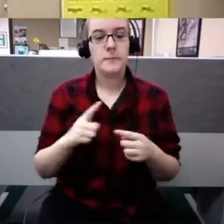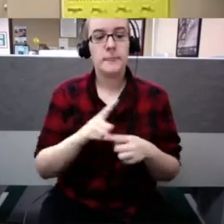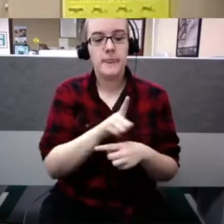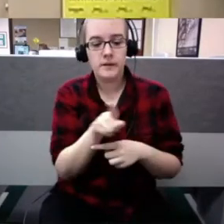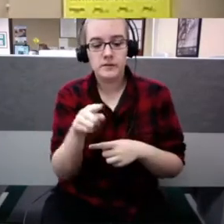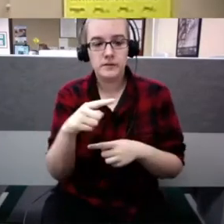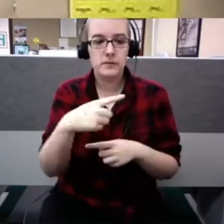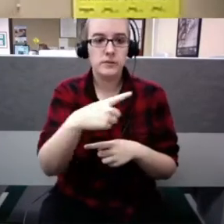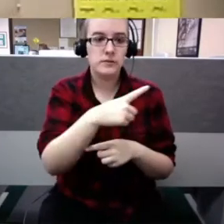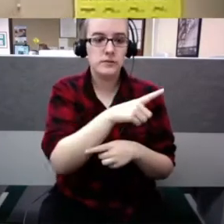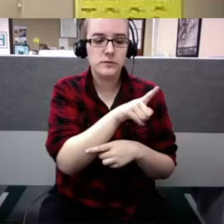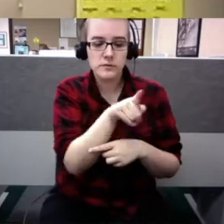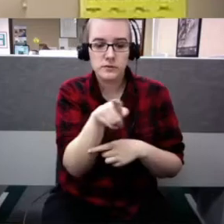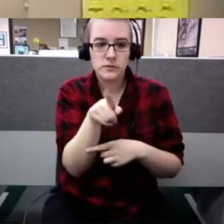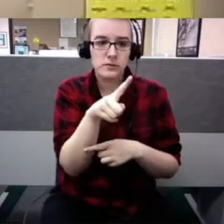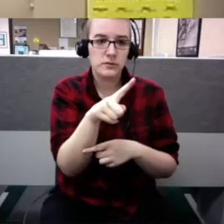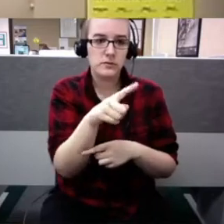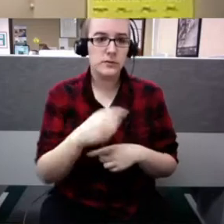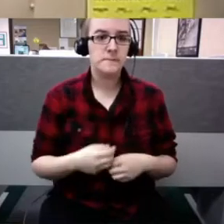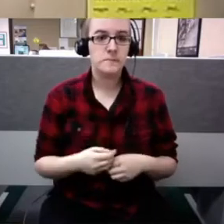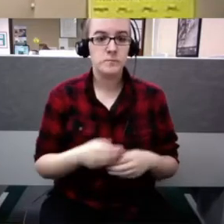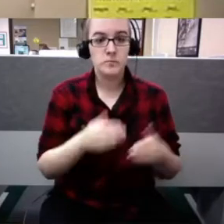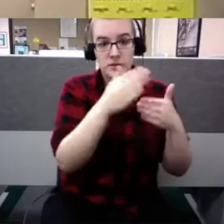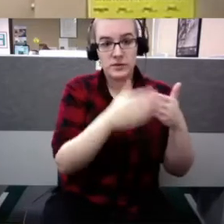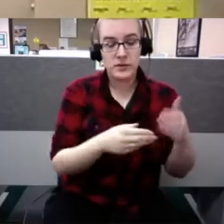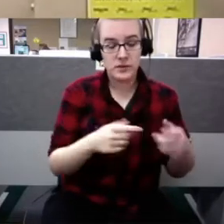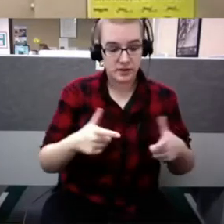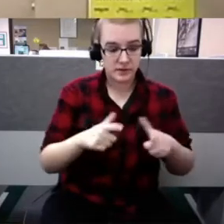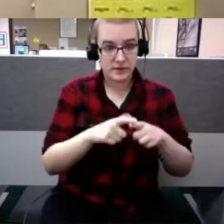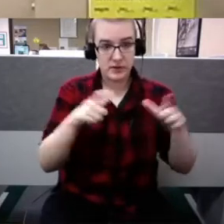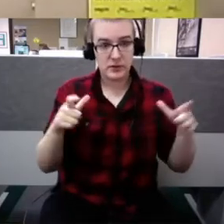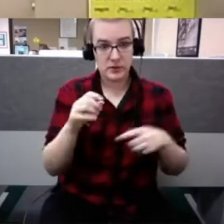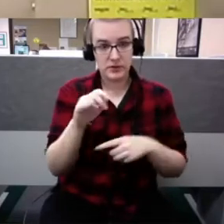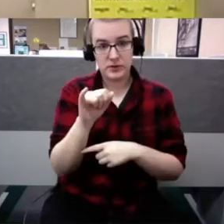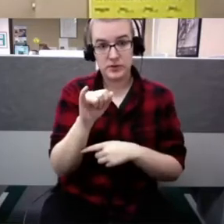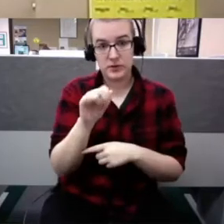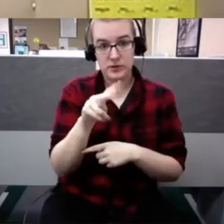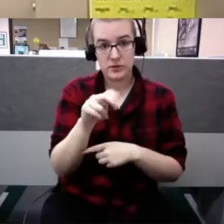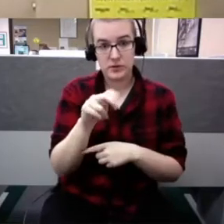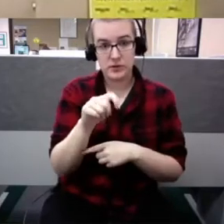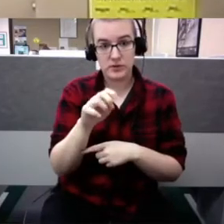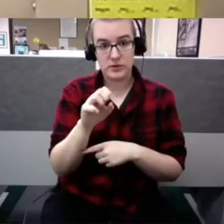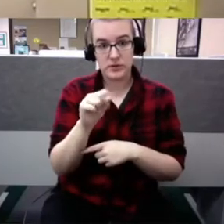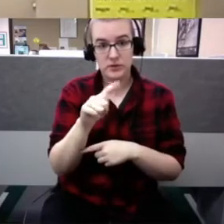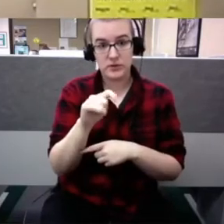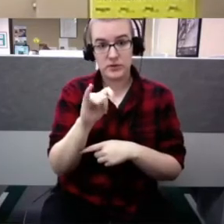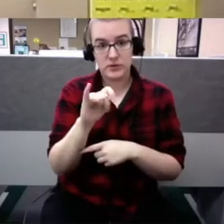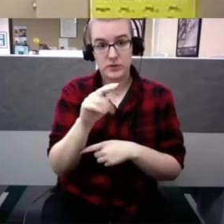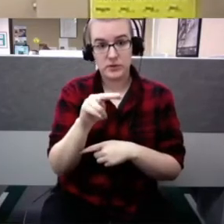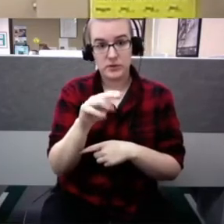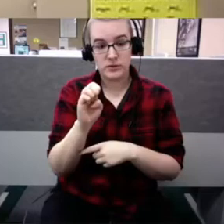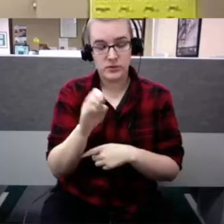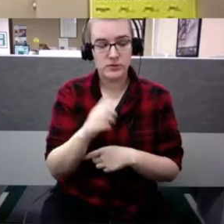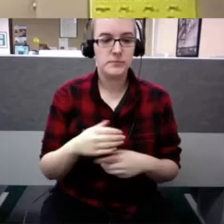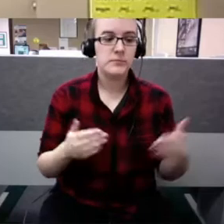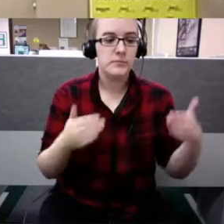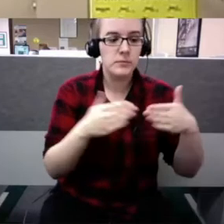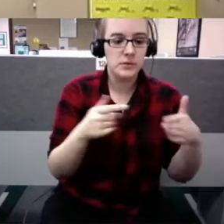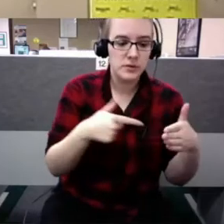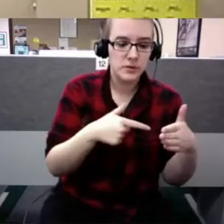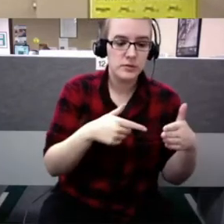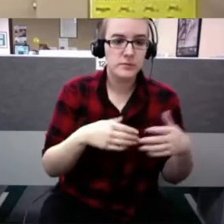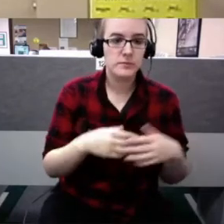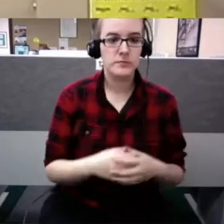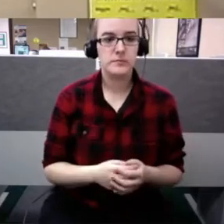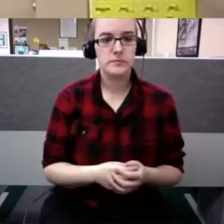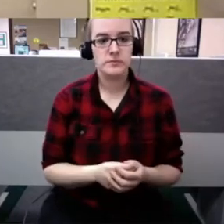his way all the way to the end of the large intestine where it joins the small intestine. As he's